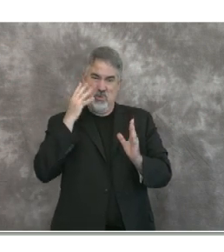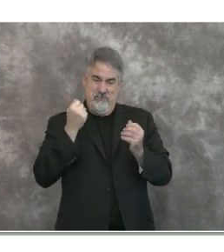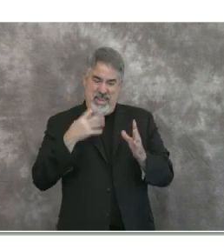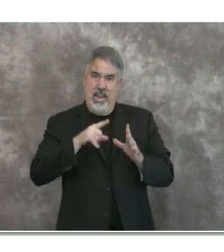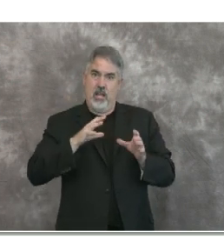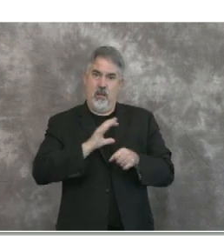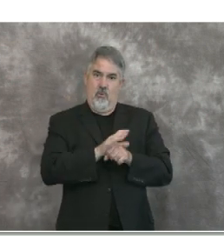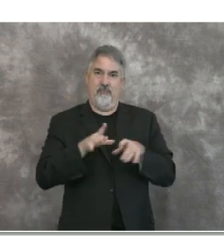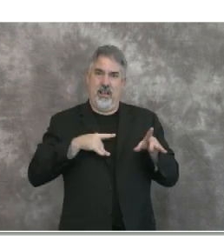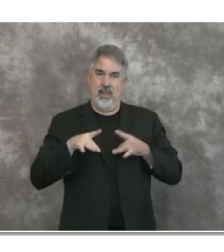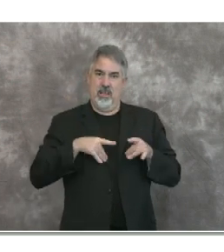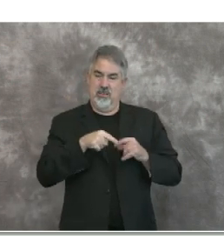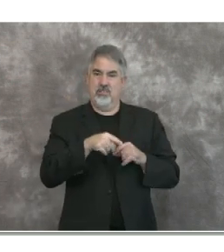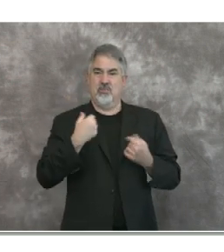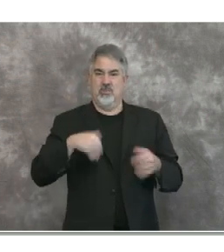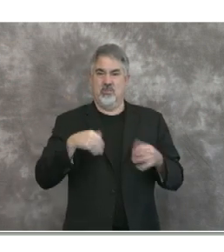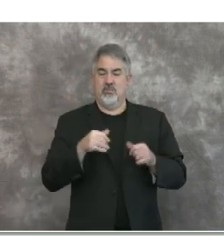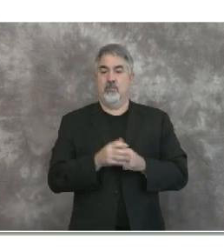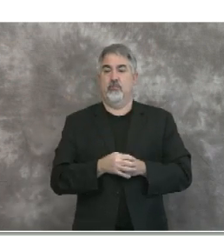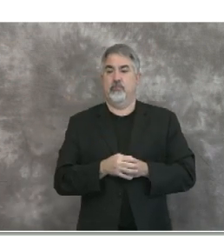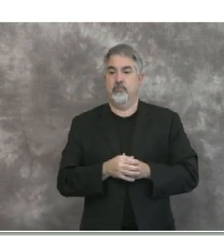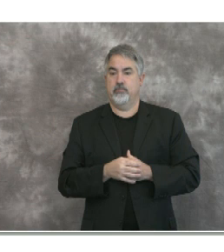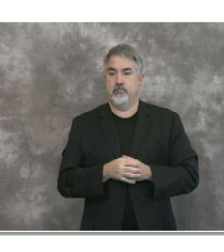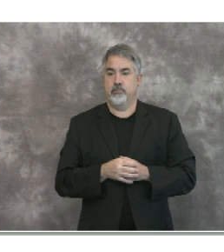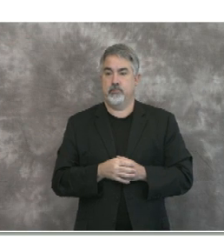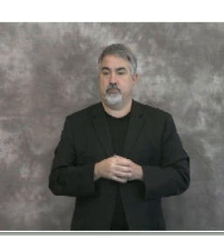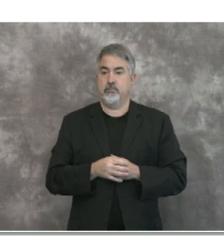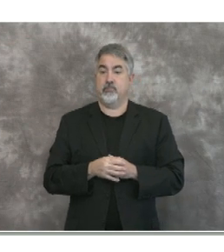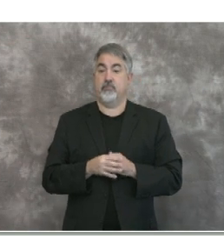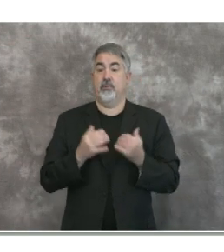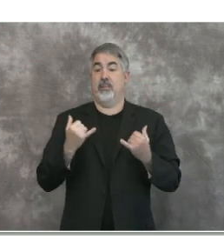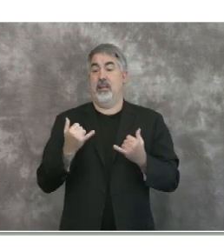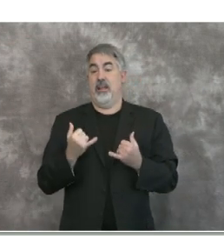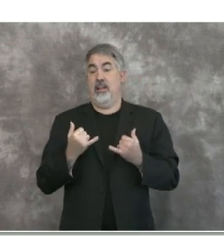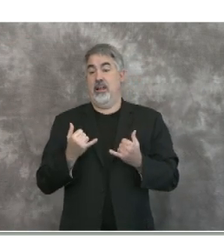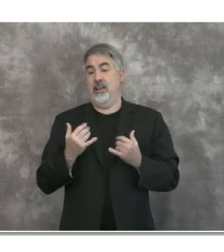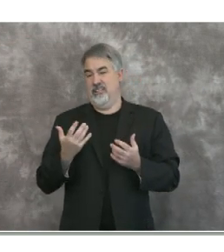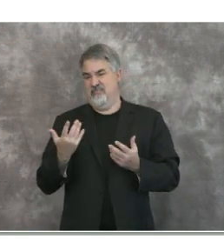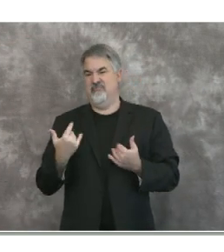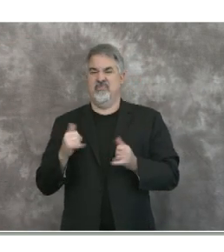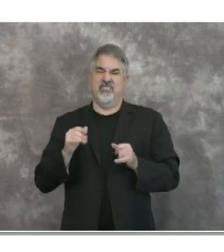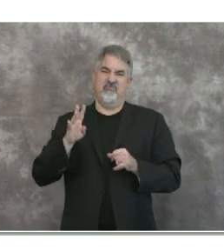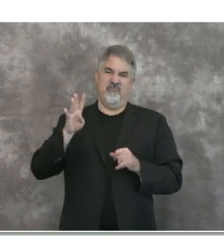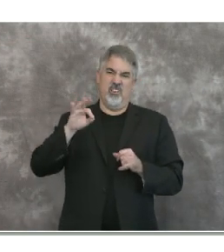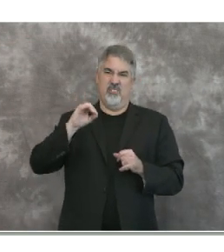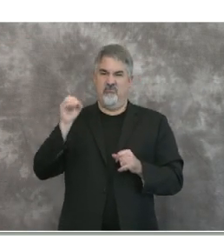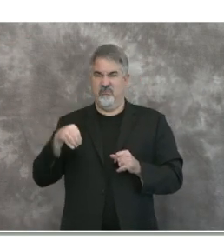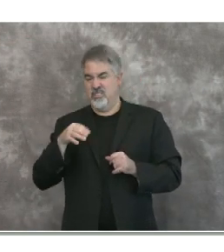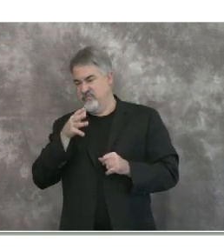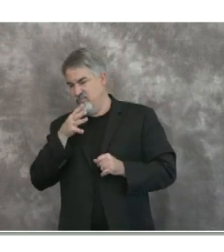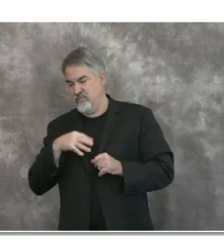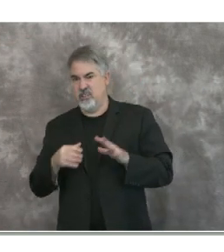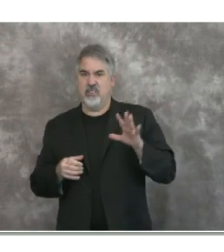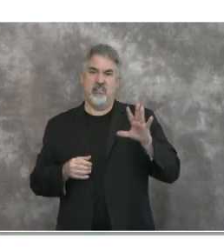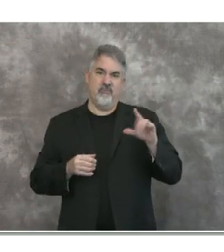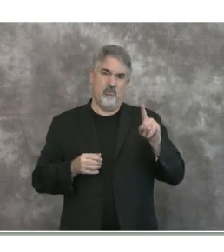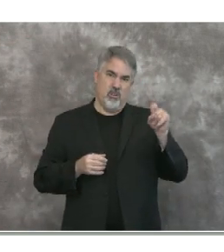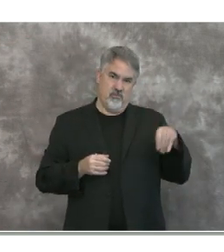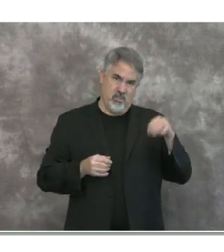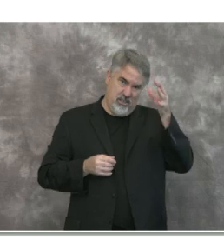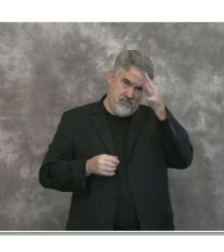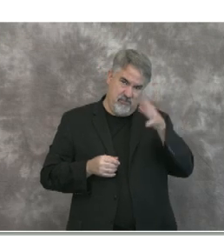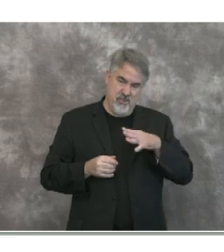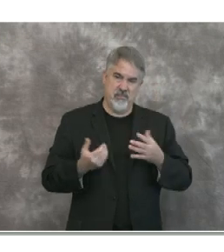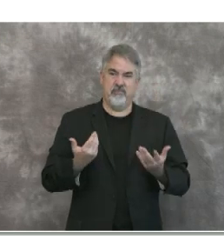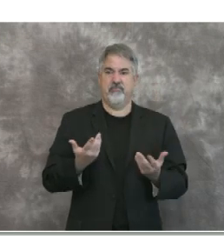2,661 of the total cases. We still have 49% female and 51% male. There